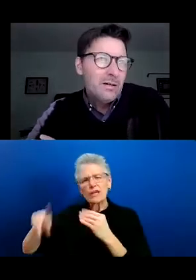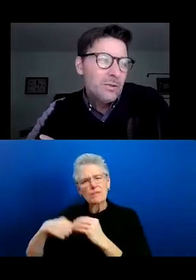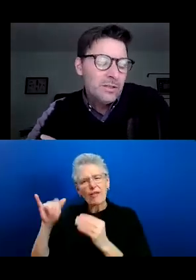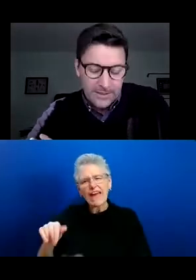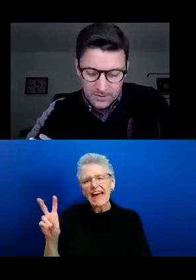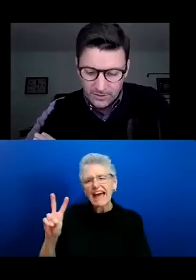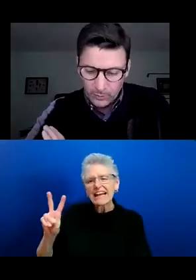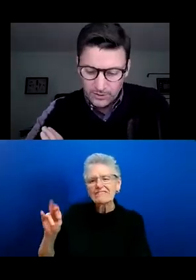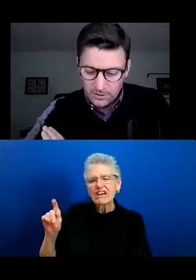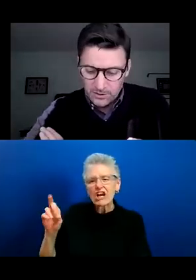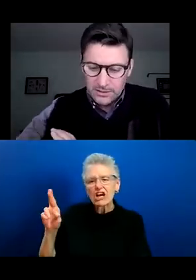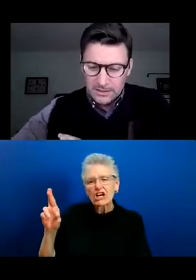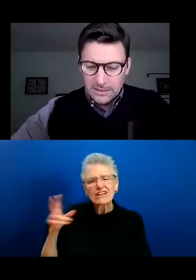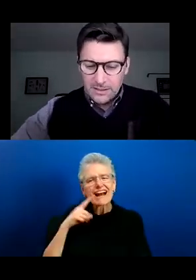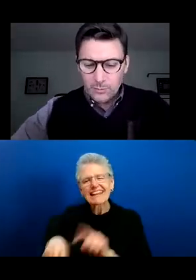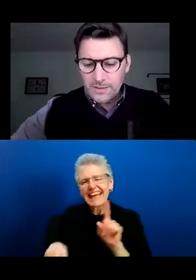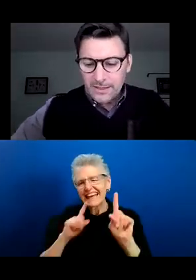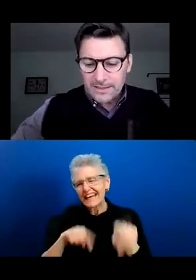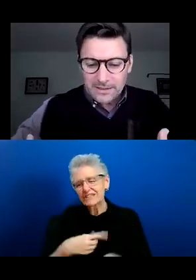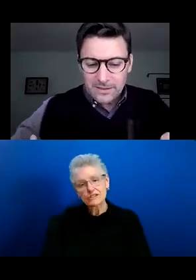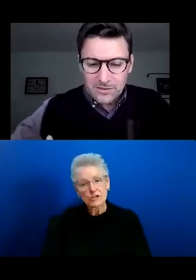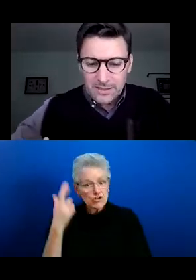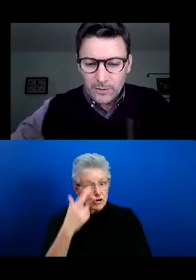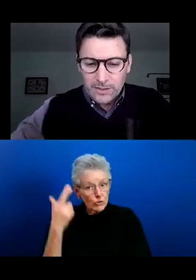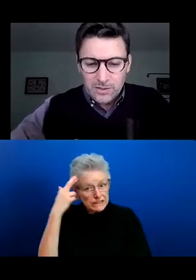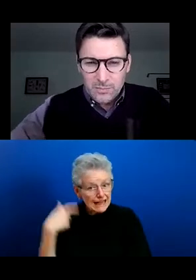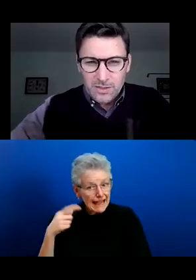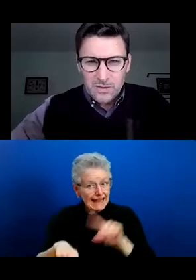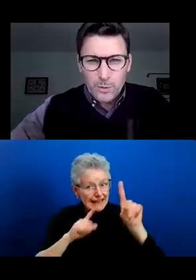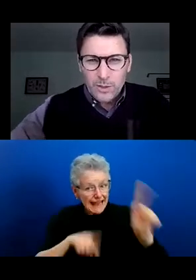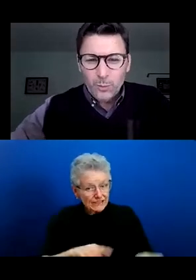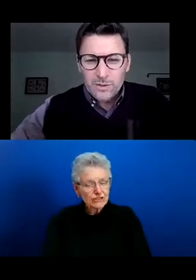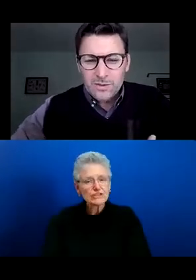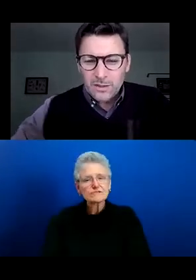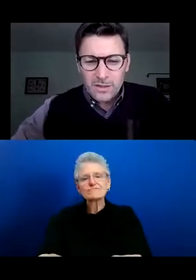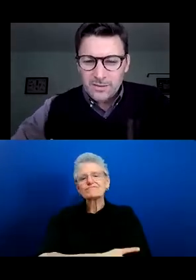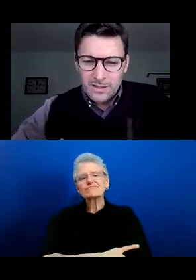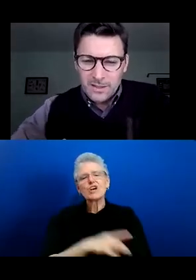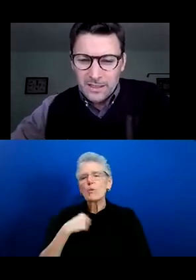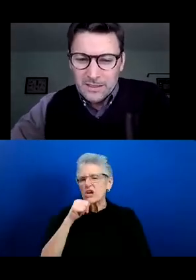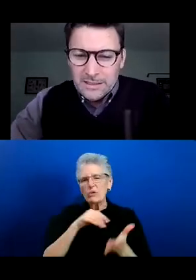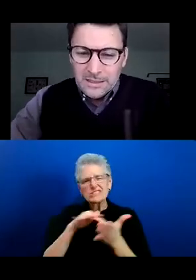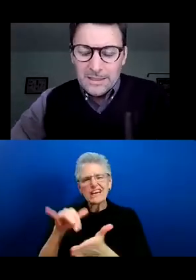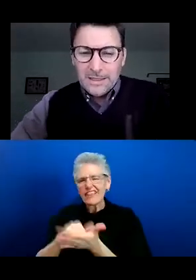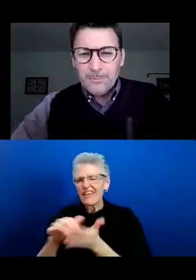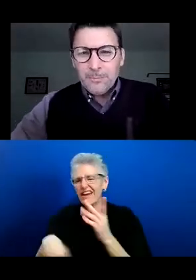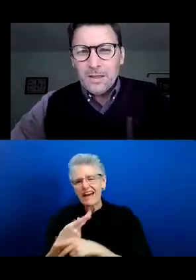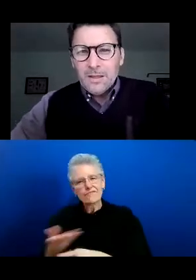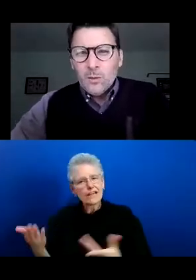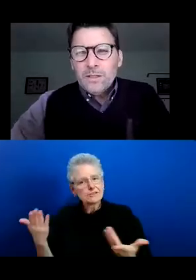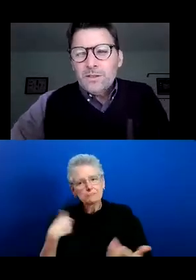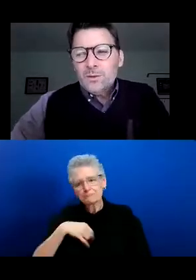I can't really answer that question. And the reason I can't answer that question is because we don't study things like